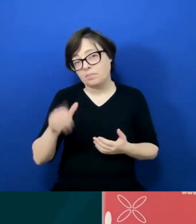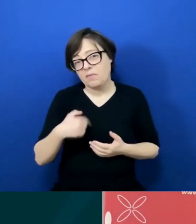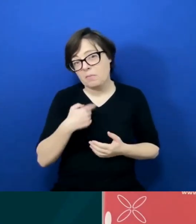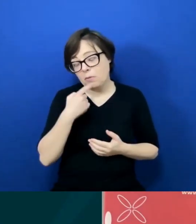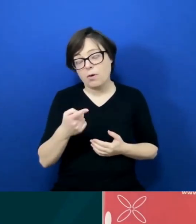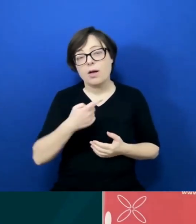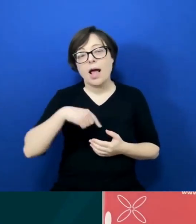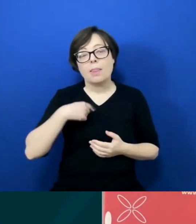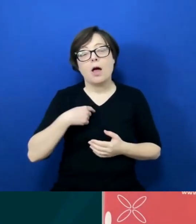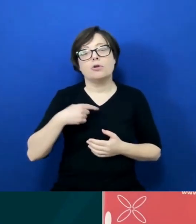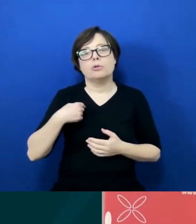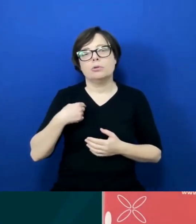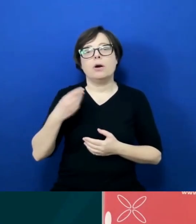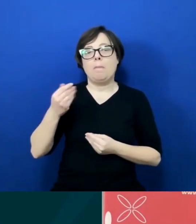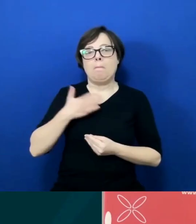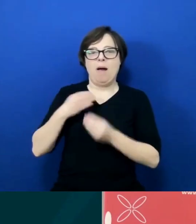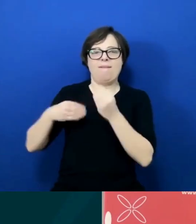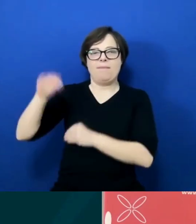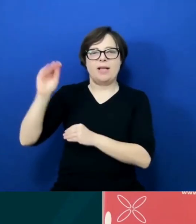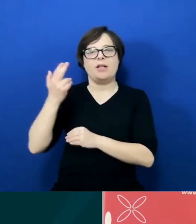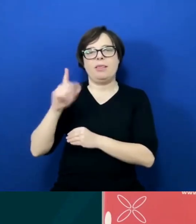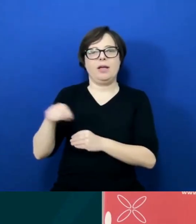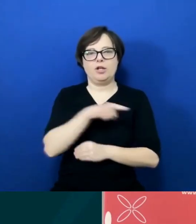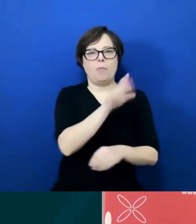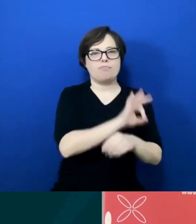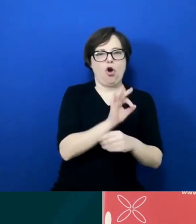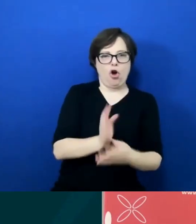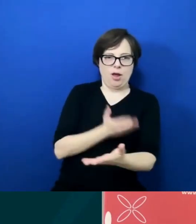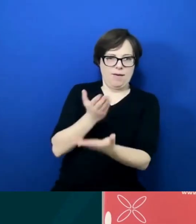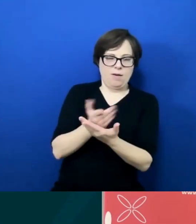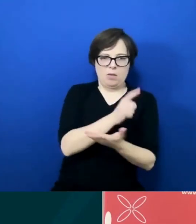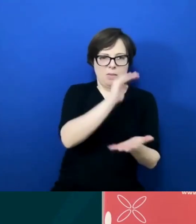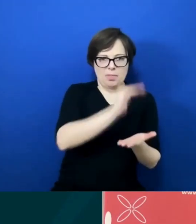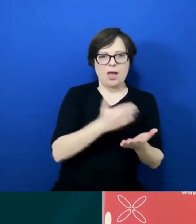I would even say that our budget is even higher, that we actually